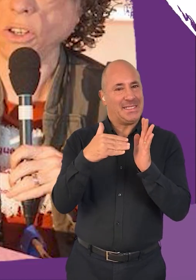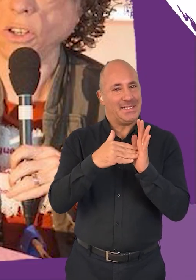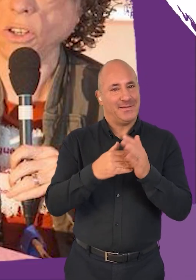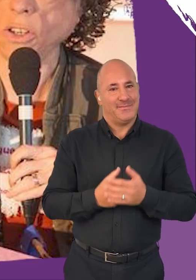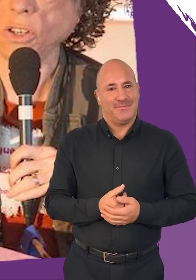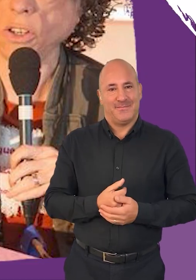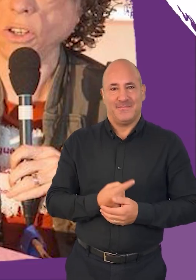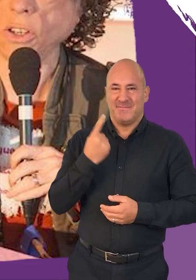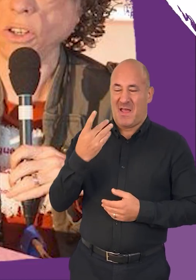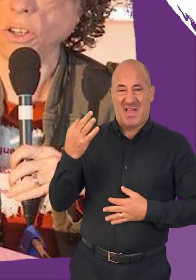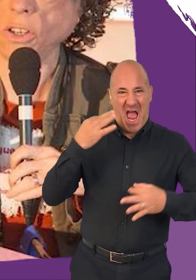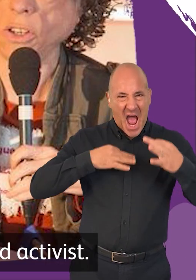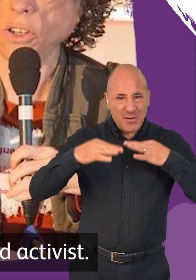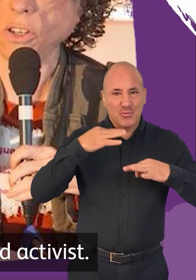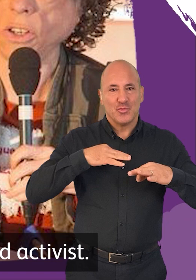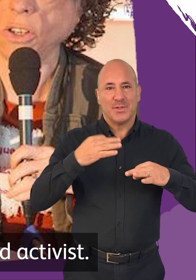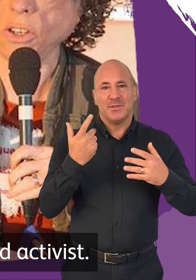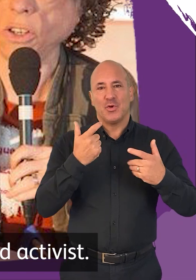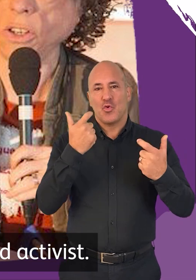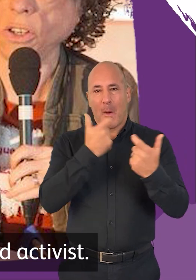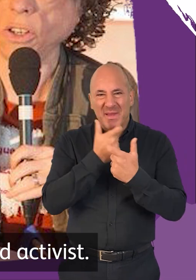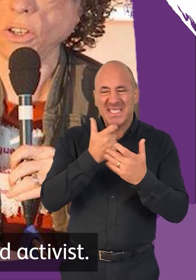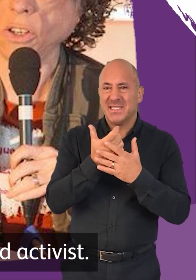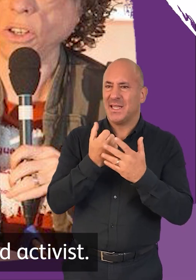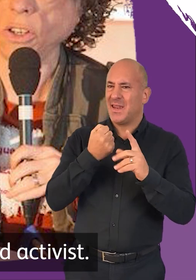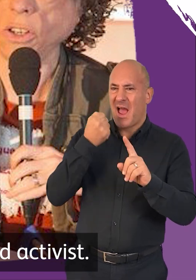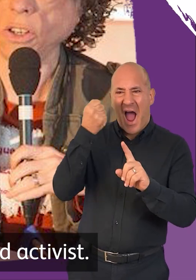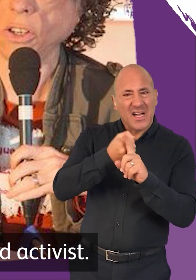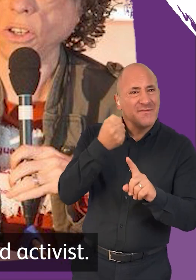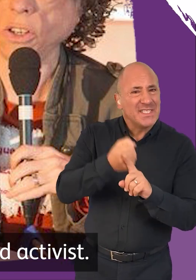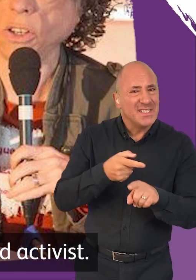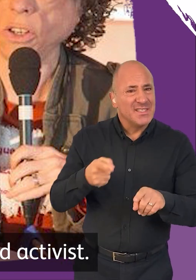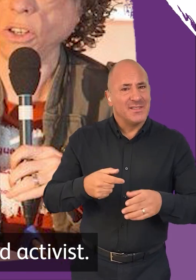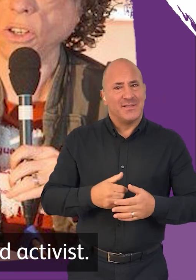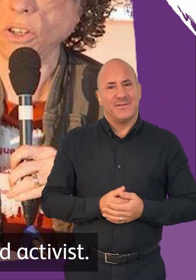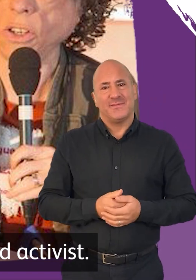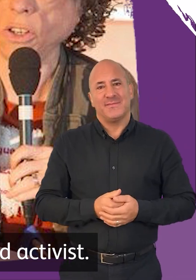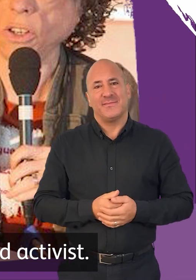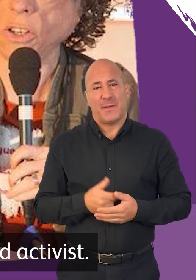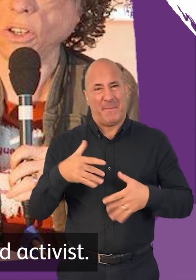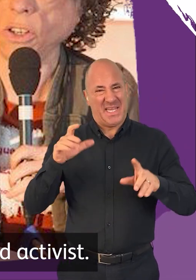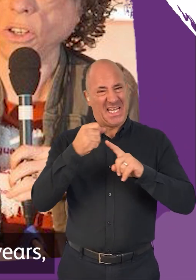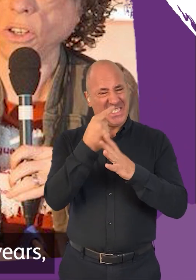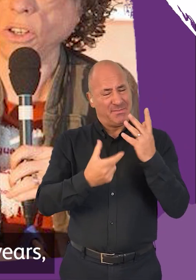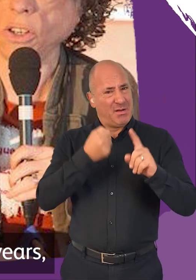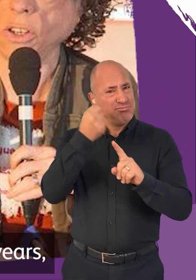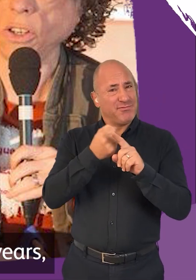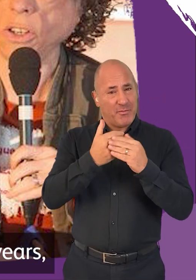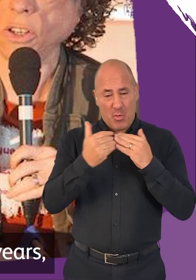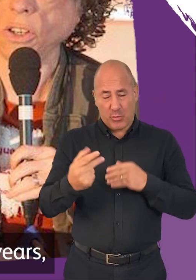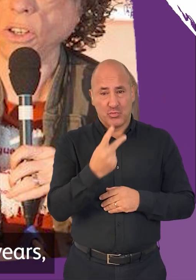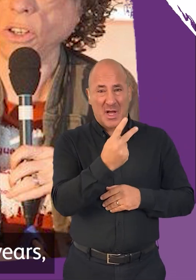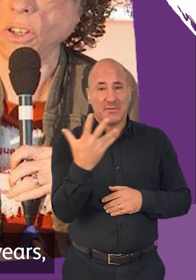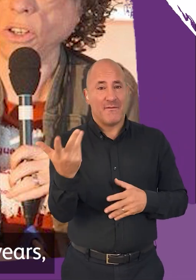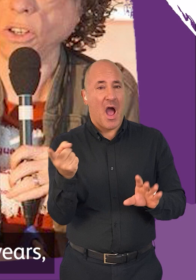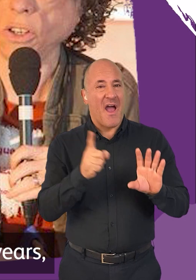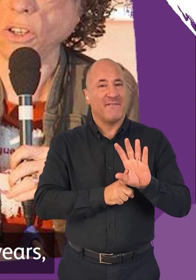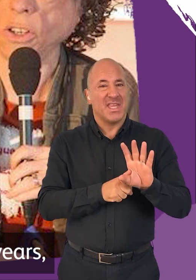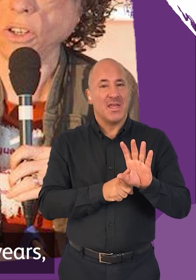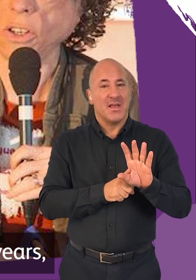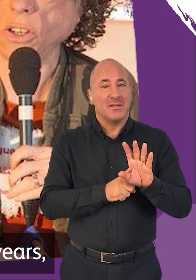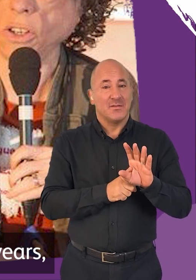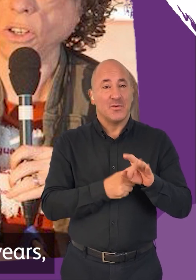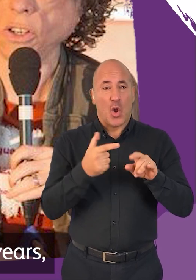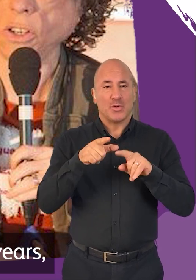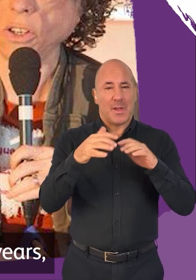Liz Carr. Liz Carr is an actress, comedian and activist. She has been a disability activist